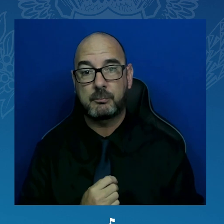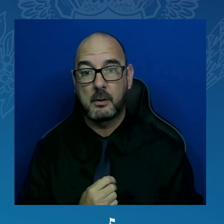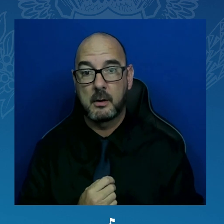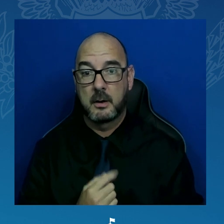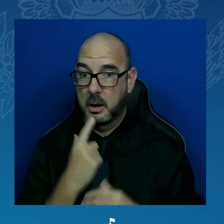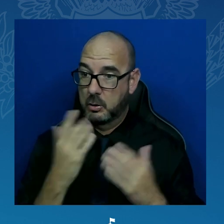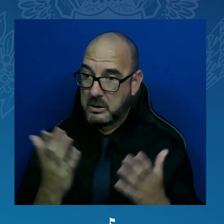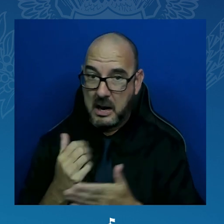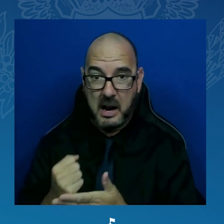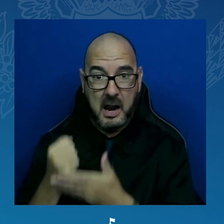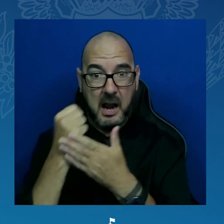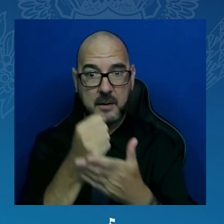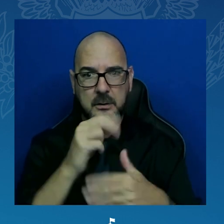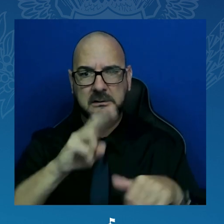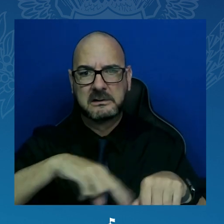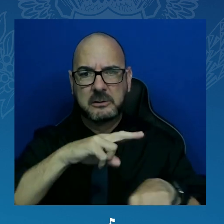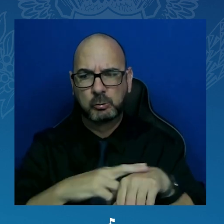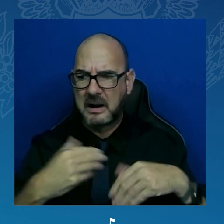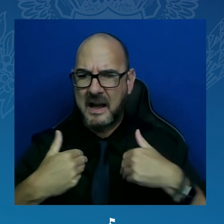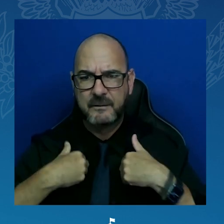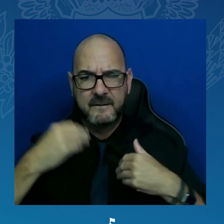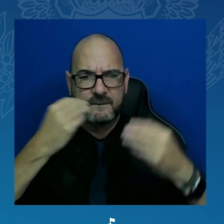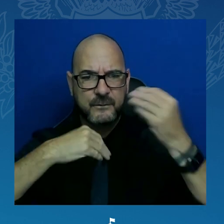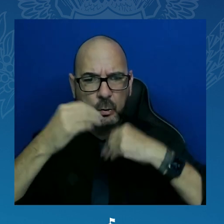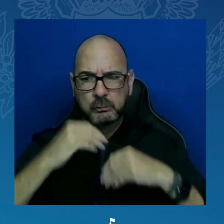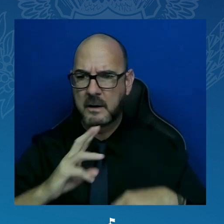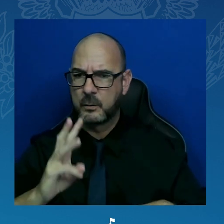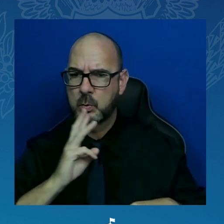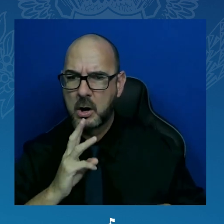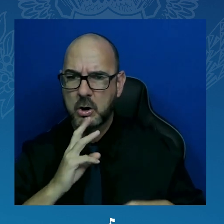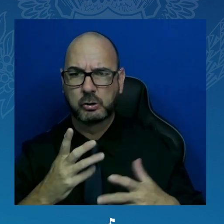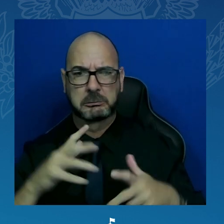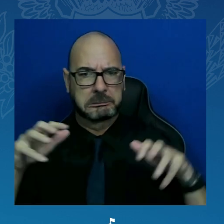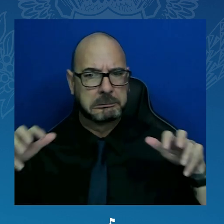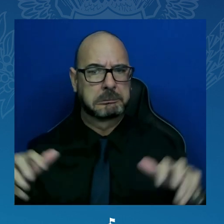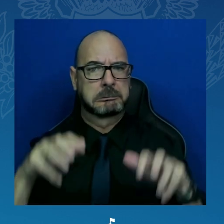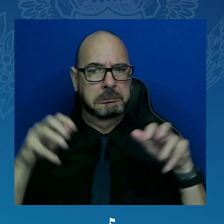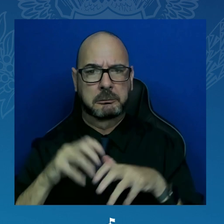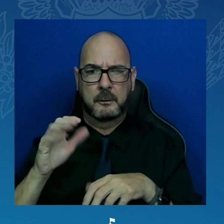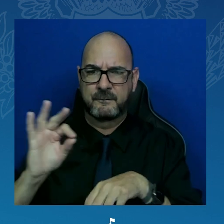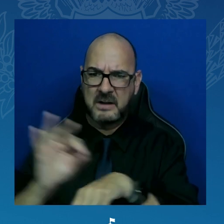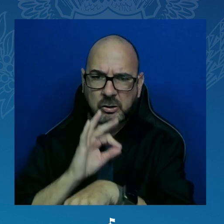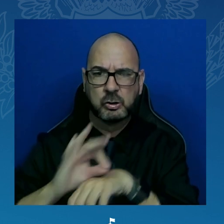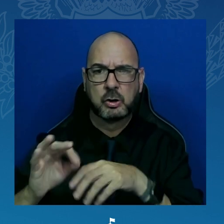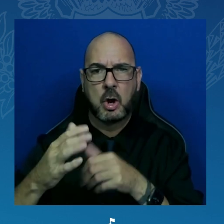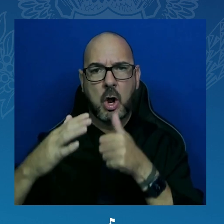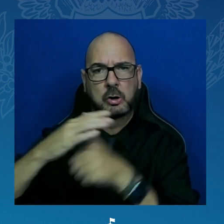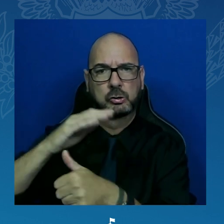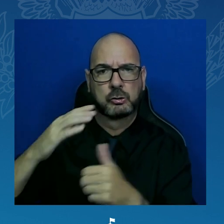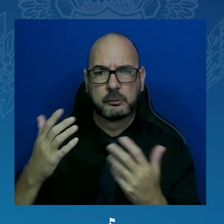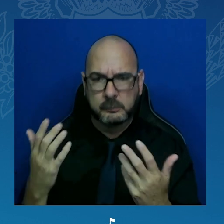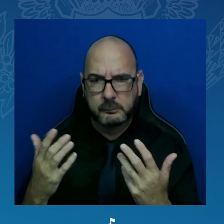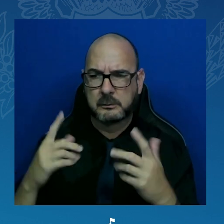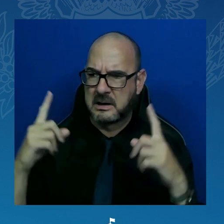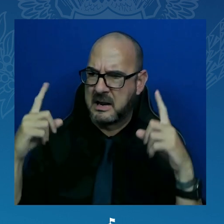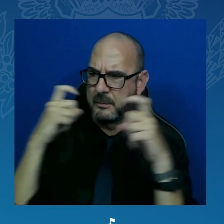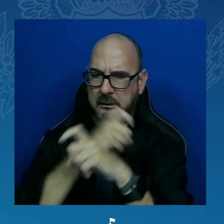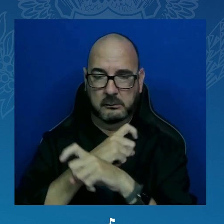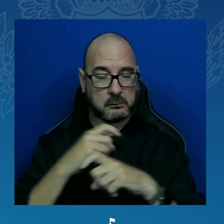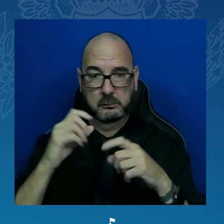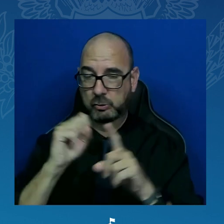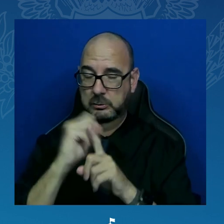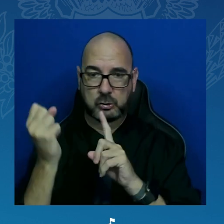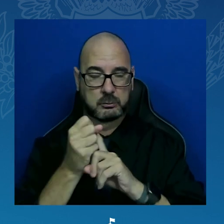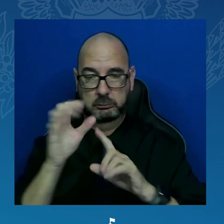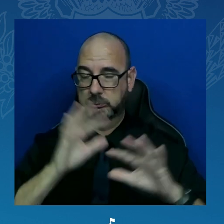water and ability to function under such complicated circumstances of global climate challenge. Not